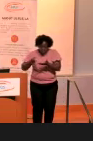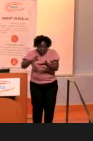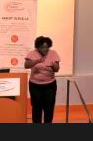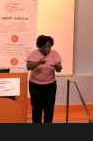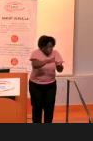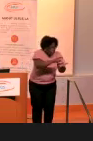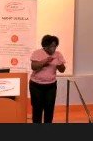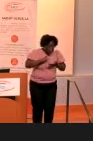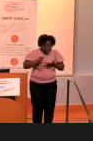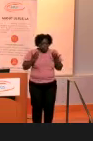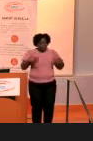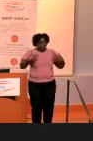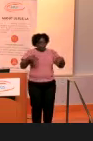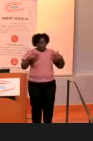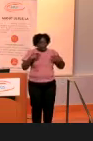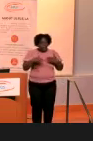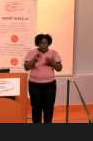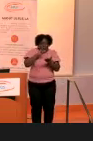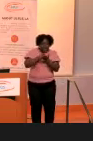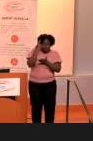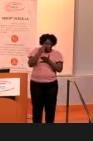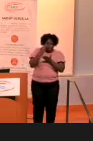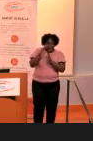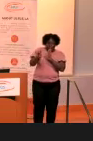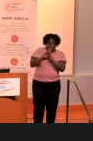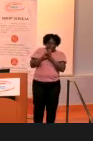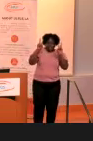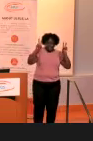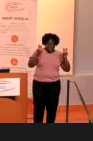but that was the reason I chose this topic.